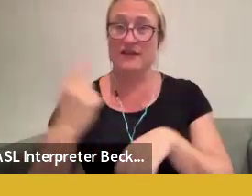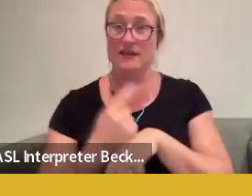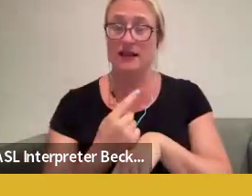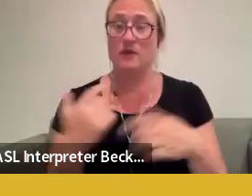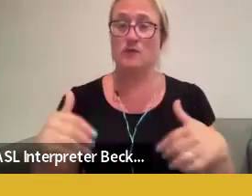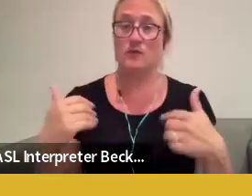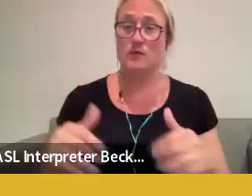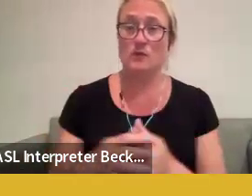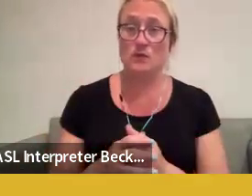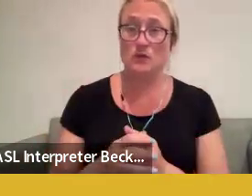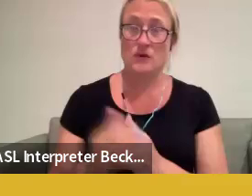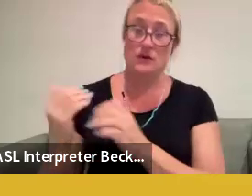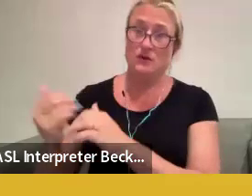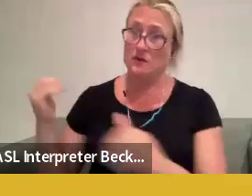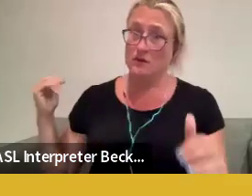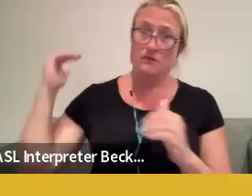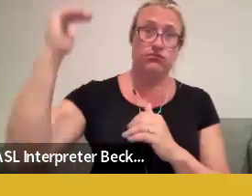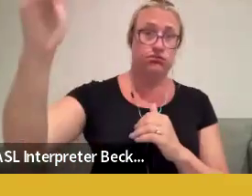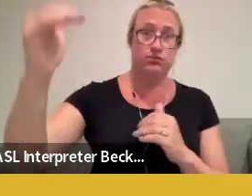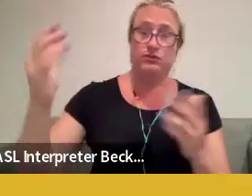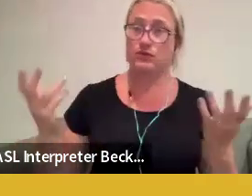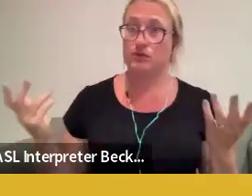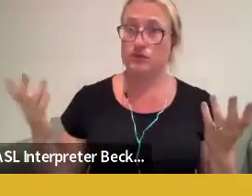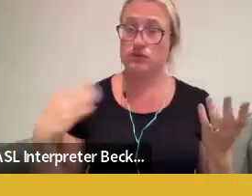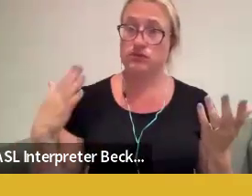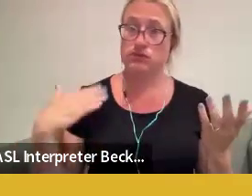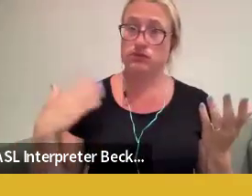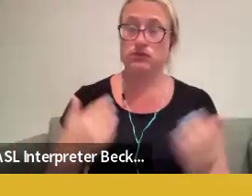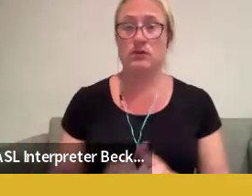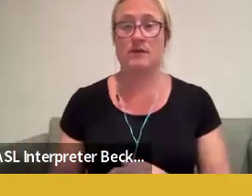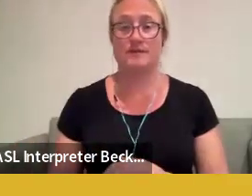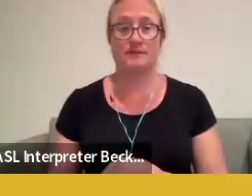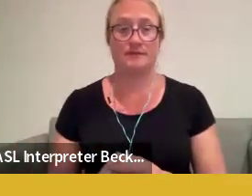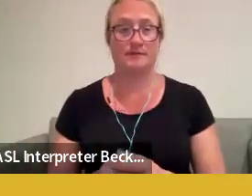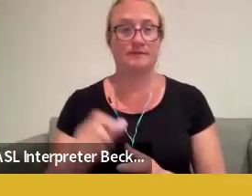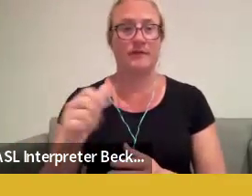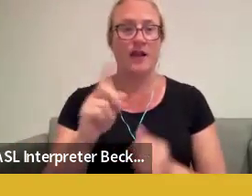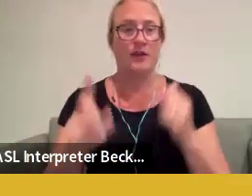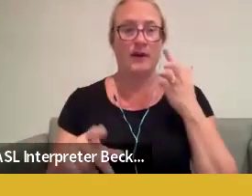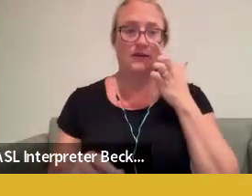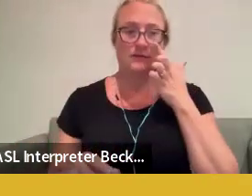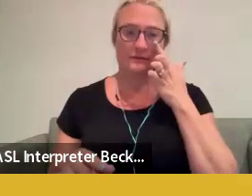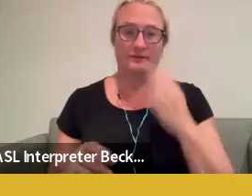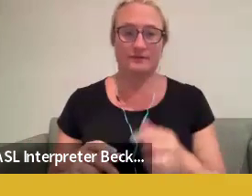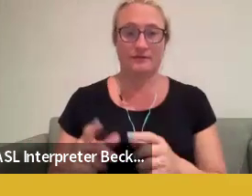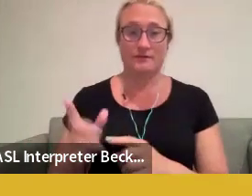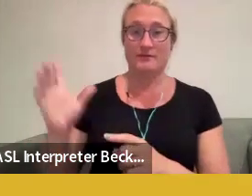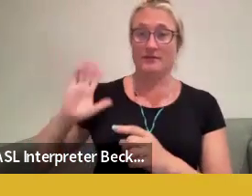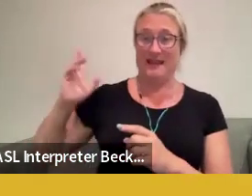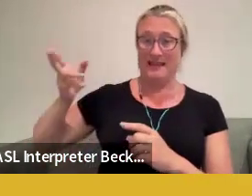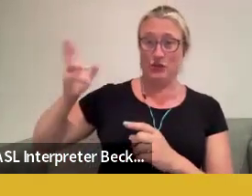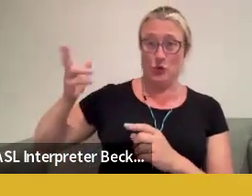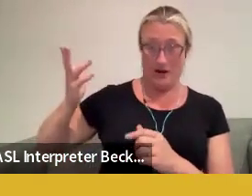degrees. That is very, very warm. Another question, historically, we had 0 days